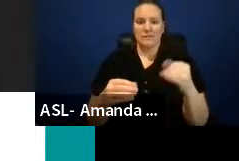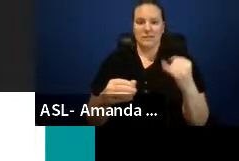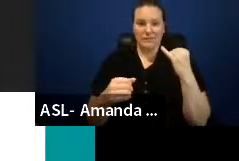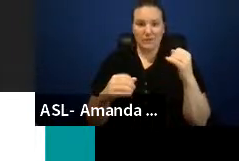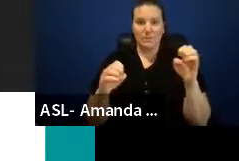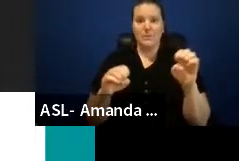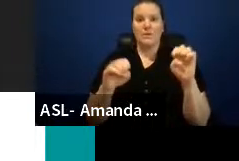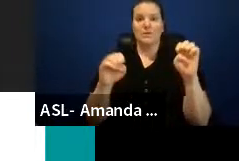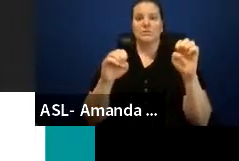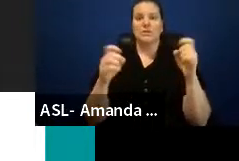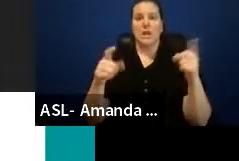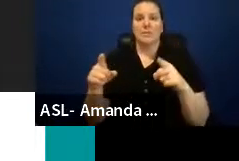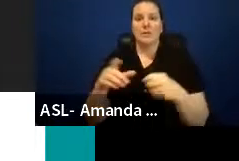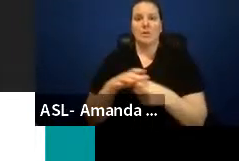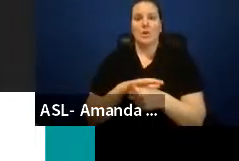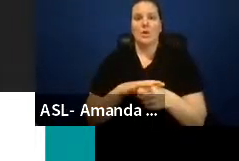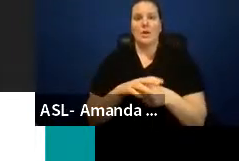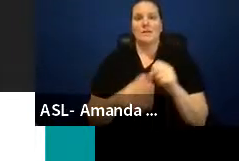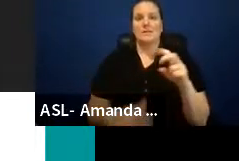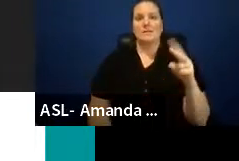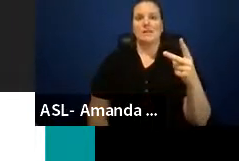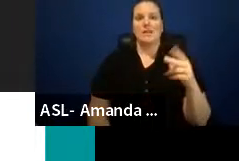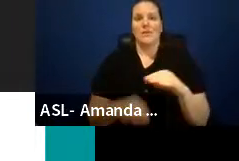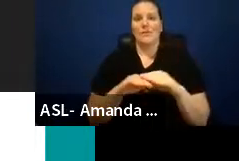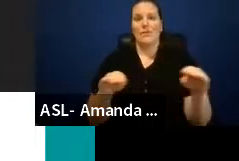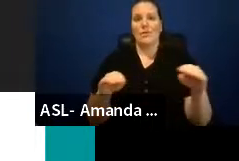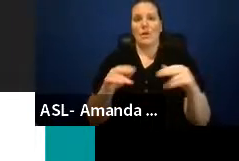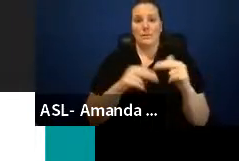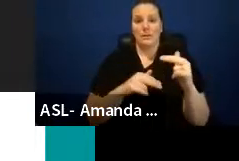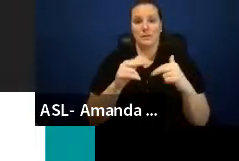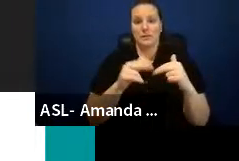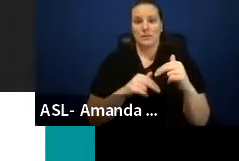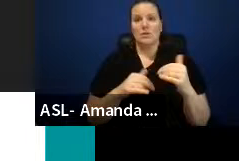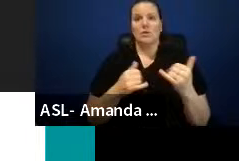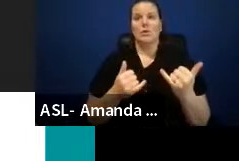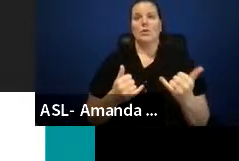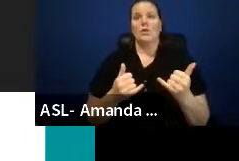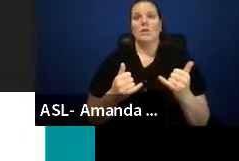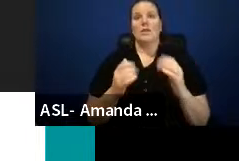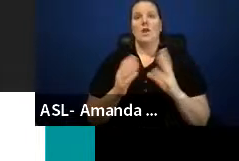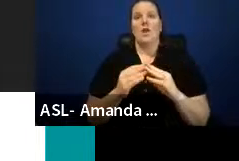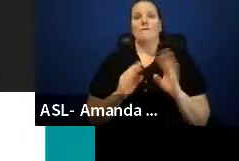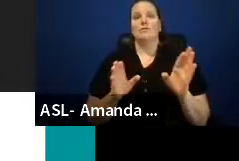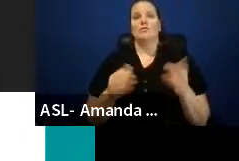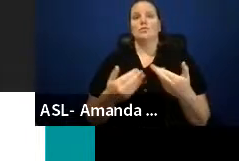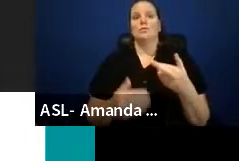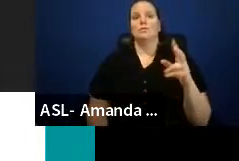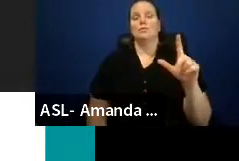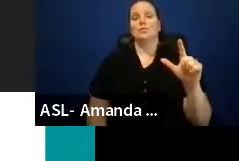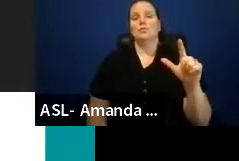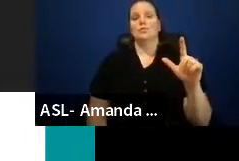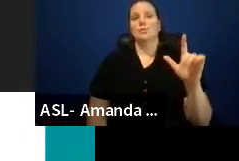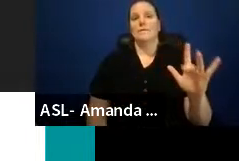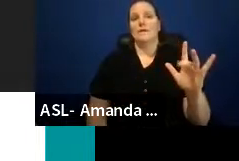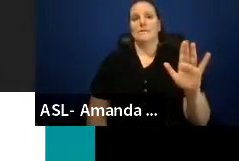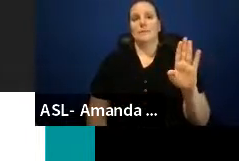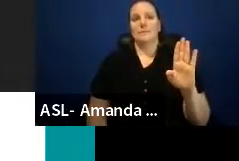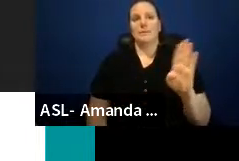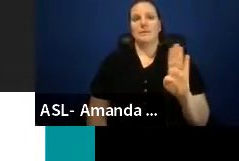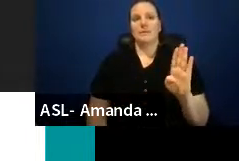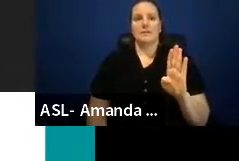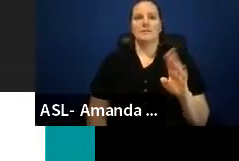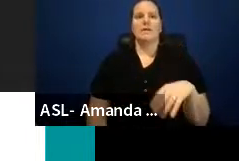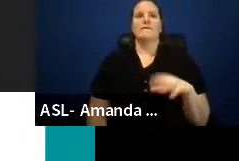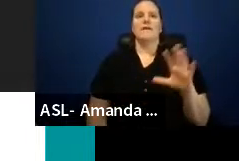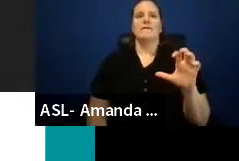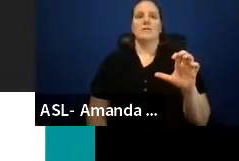we are located on the second floor of the building, and we are currently in conference room 25B at 500 Broadway Street.